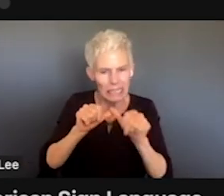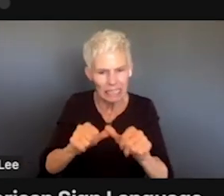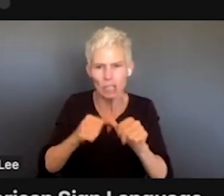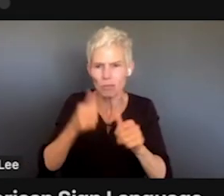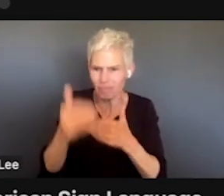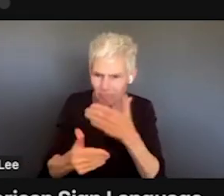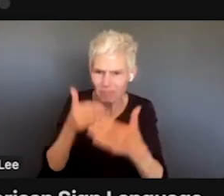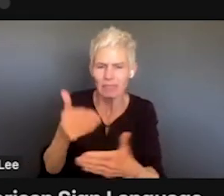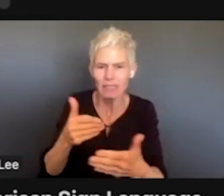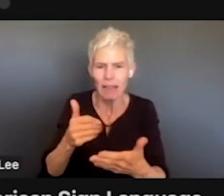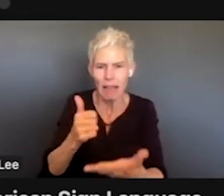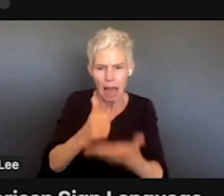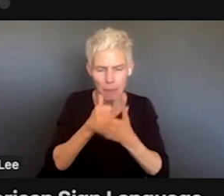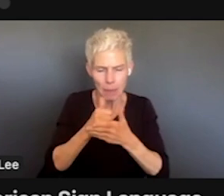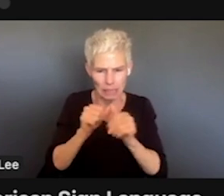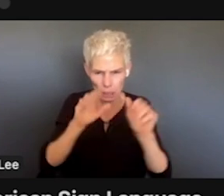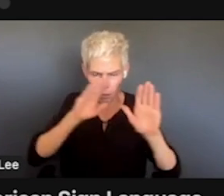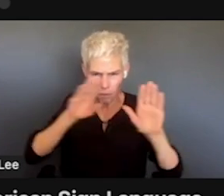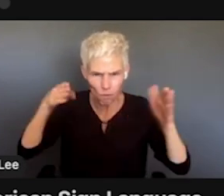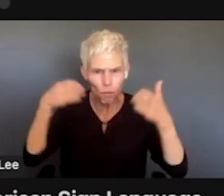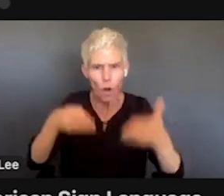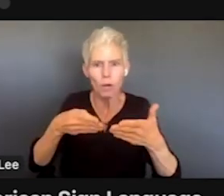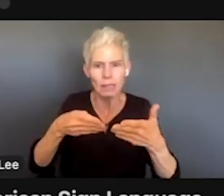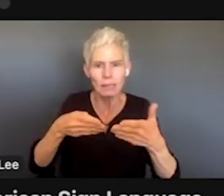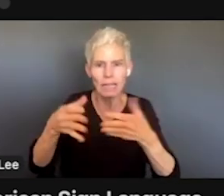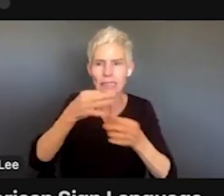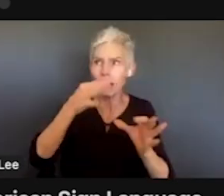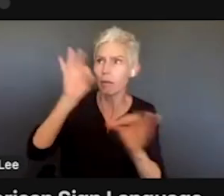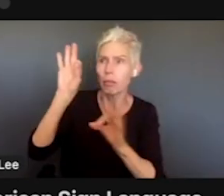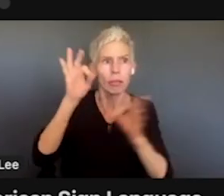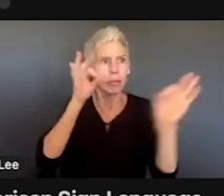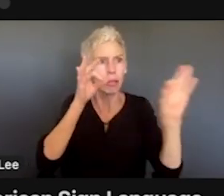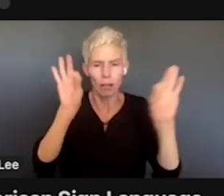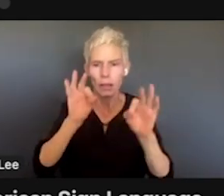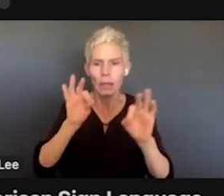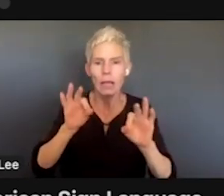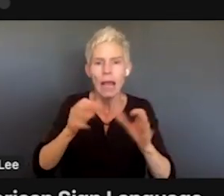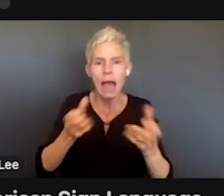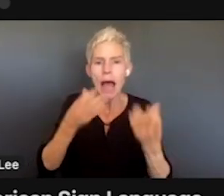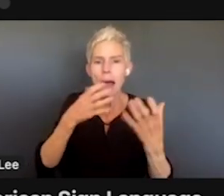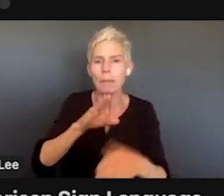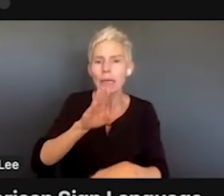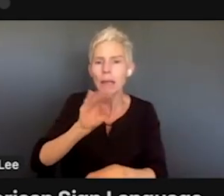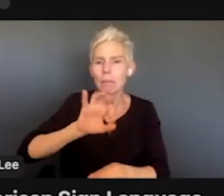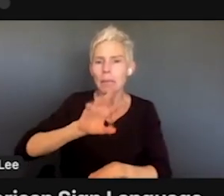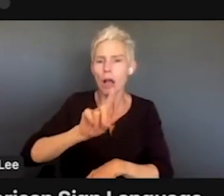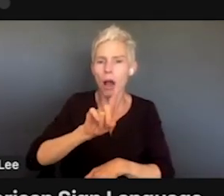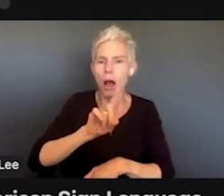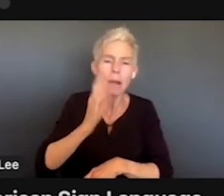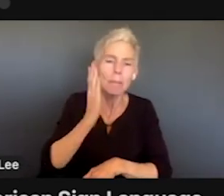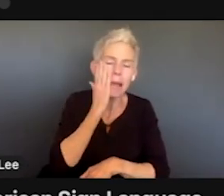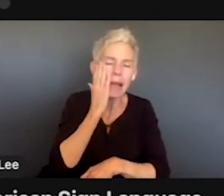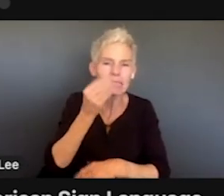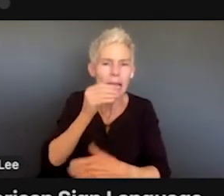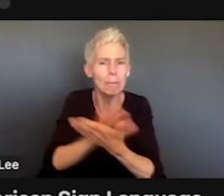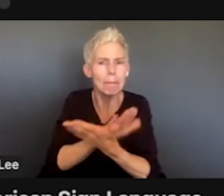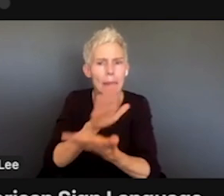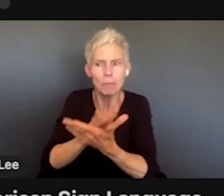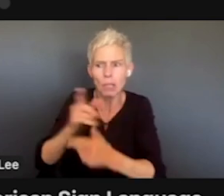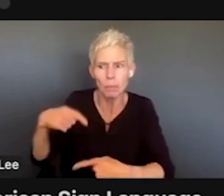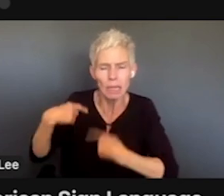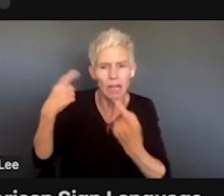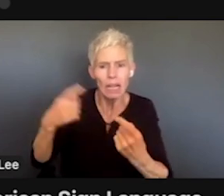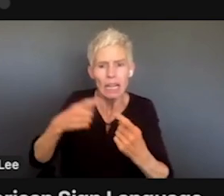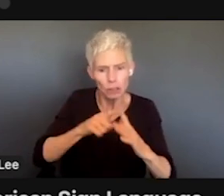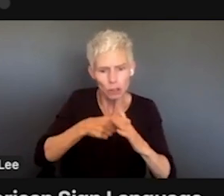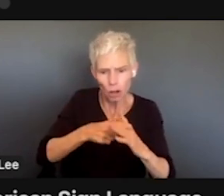focused for how many Beyond Beds papers are there at this point, Brian? This has been going on since